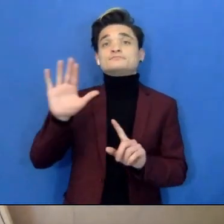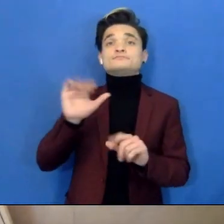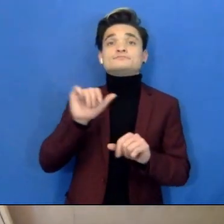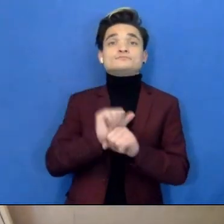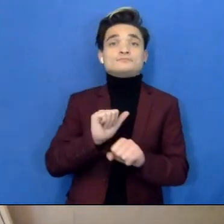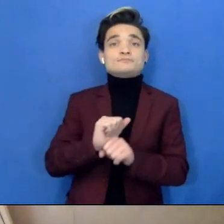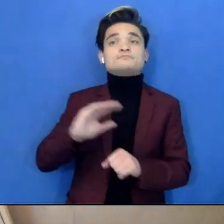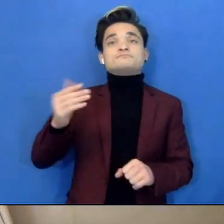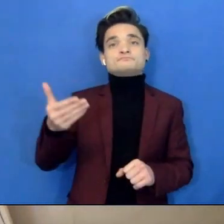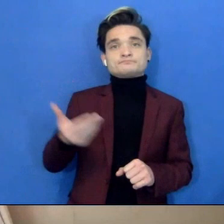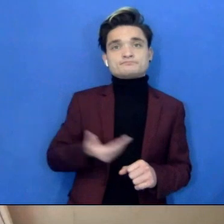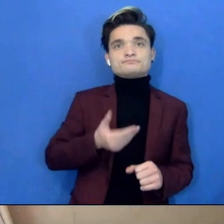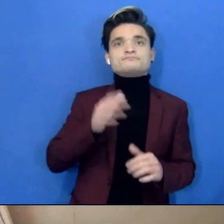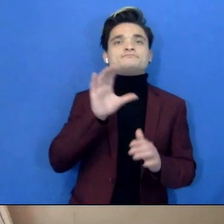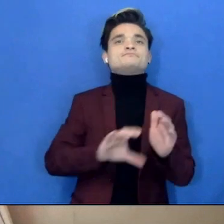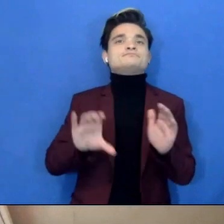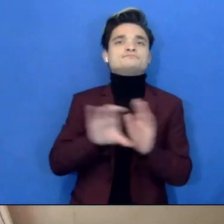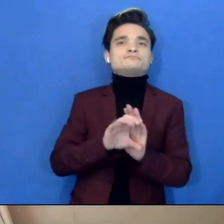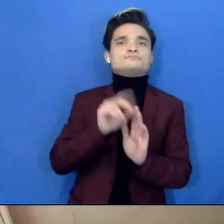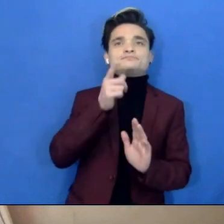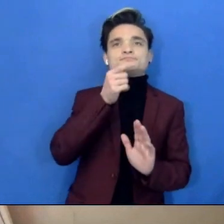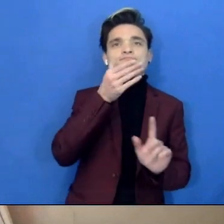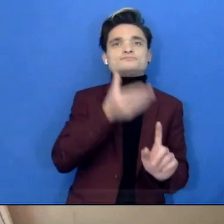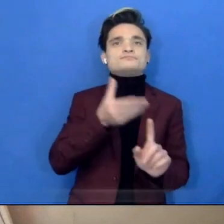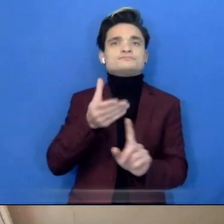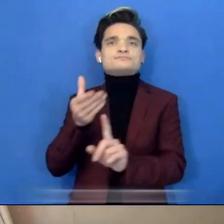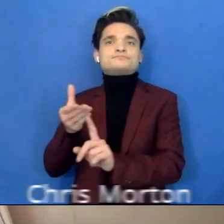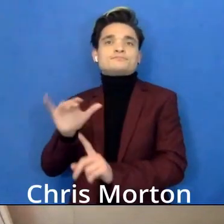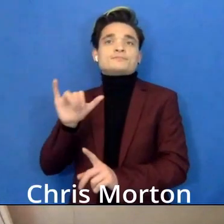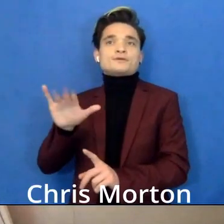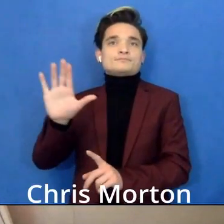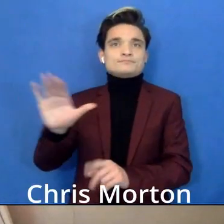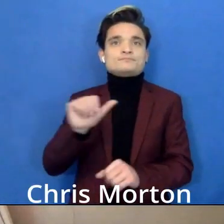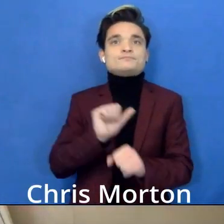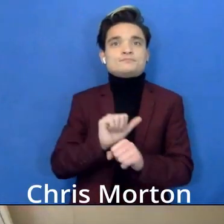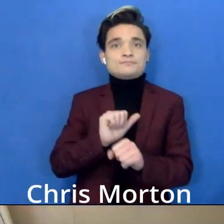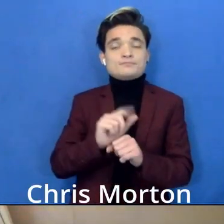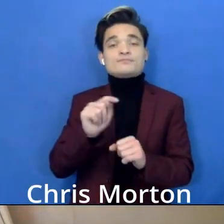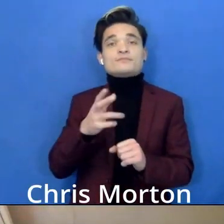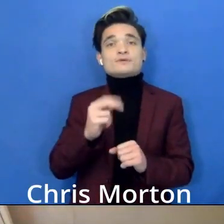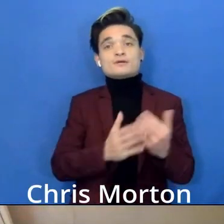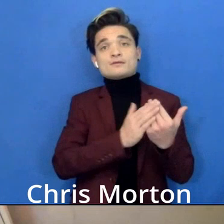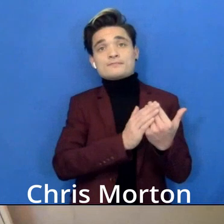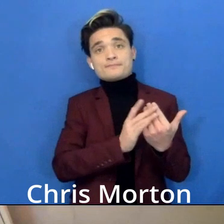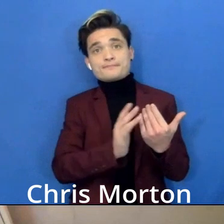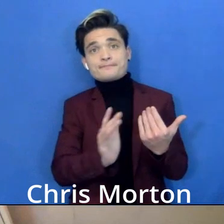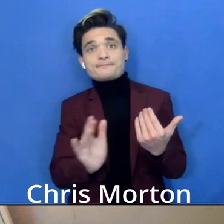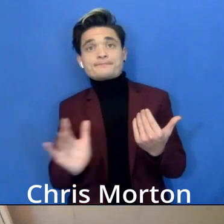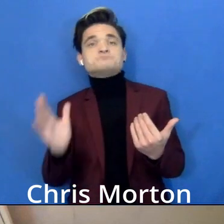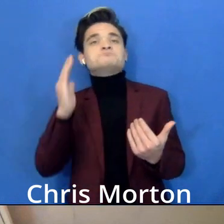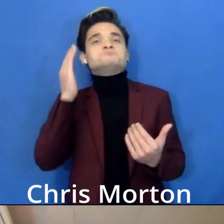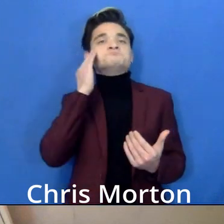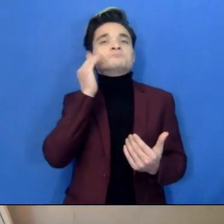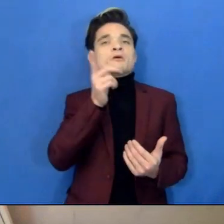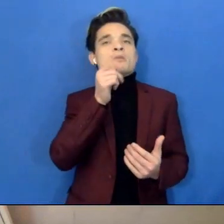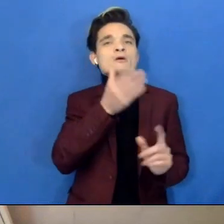will be central for the entire duration of the series. And so I looked just at the first 5 minutes of pilot episodes to see what